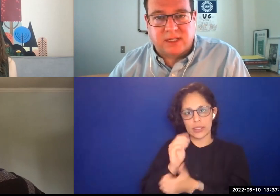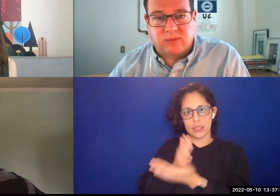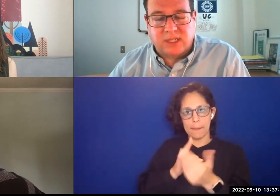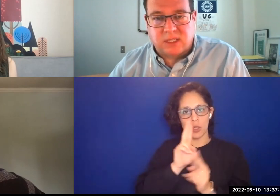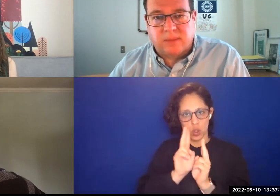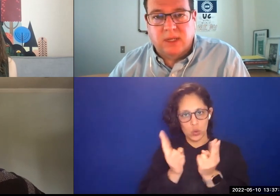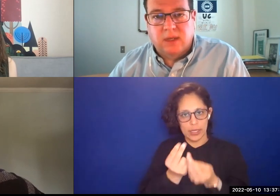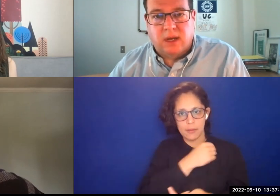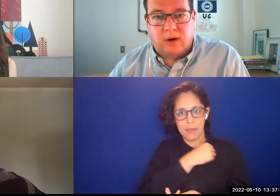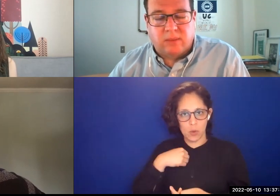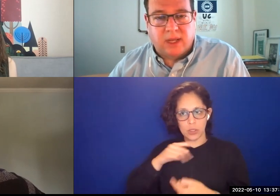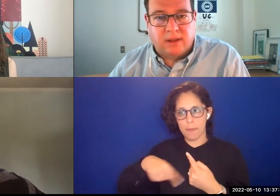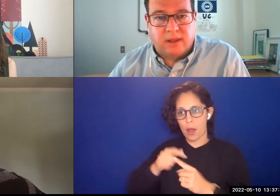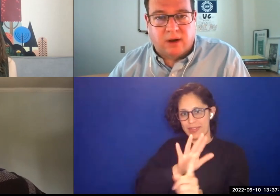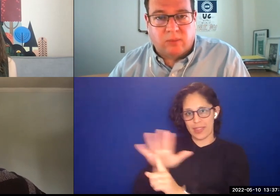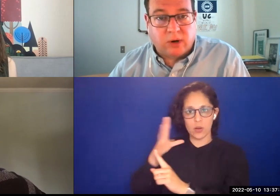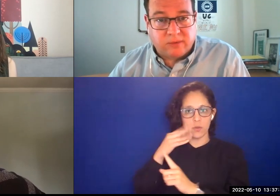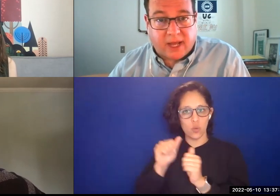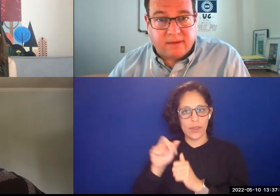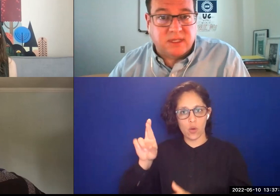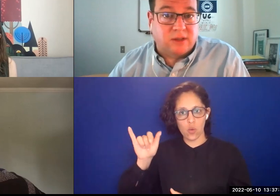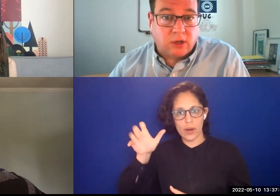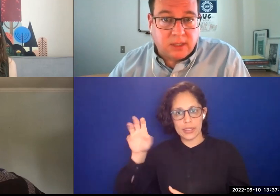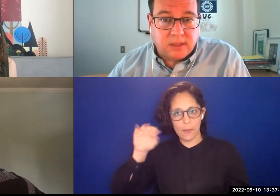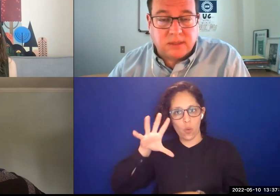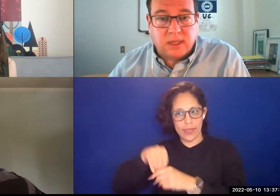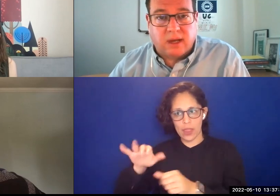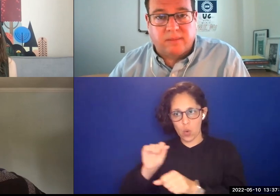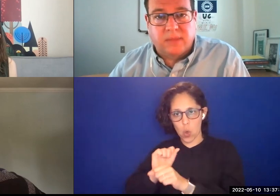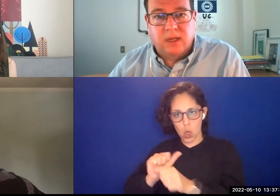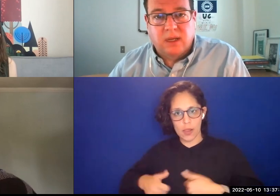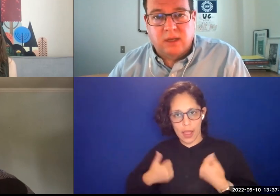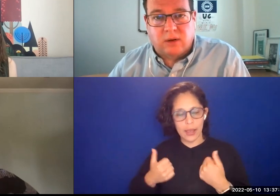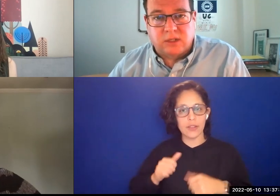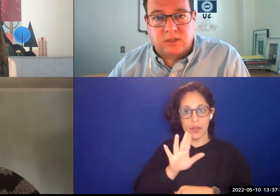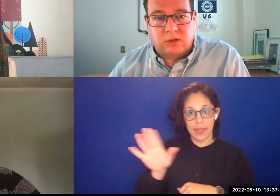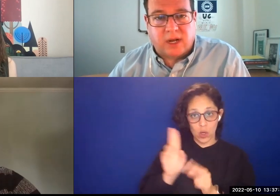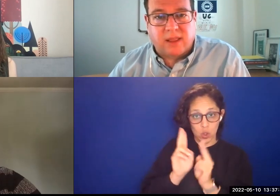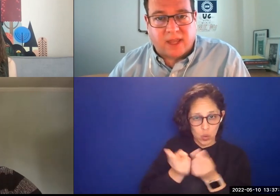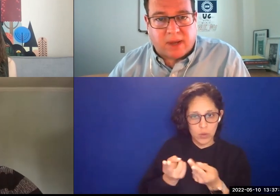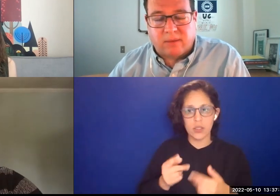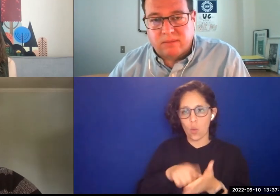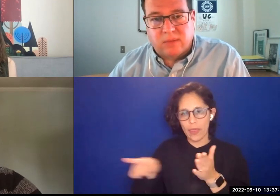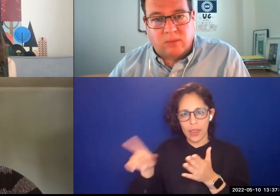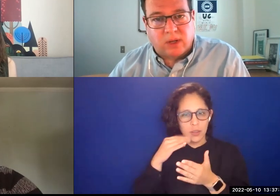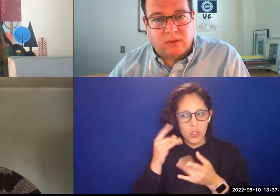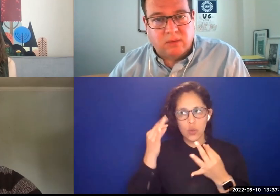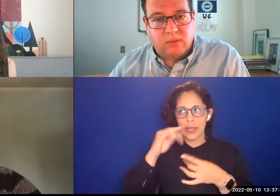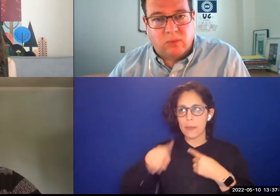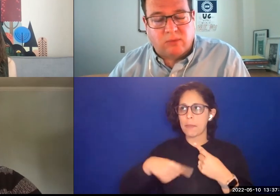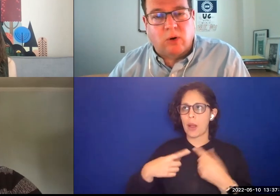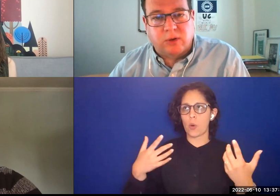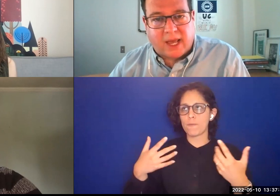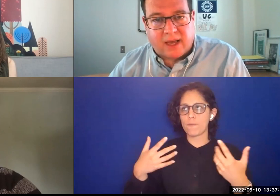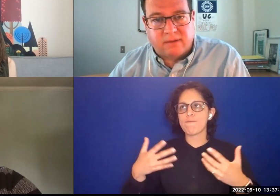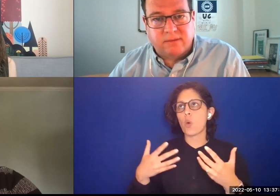of racism, you know, in their work lives, in their unions, you know, to sort of try and think about, you know,